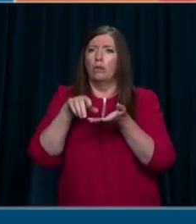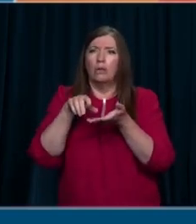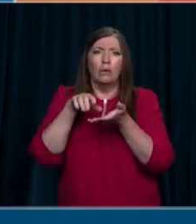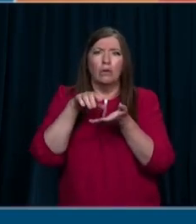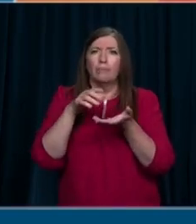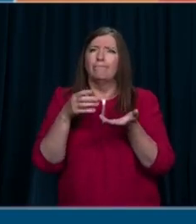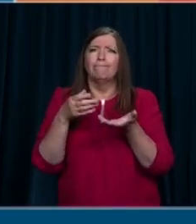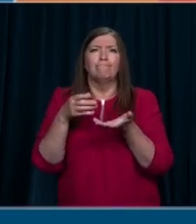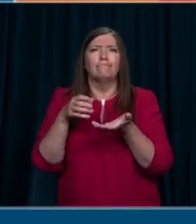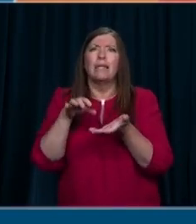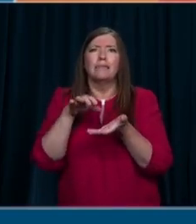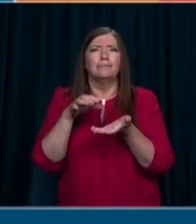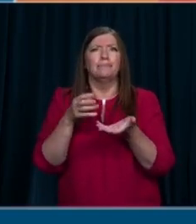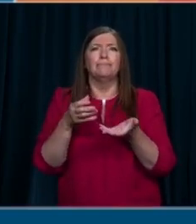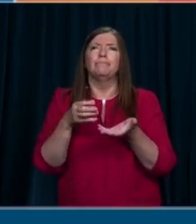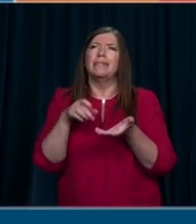citizens